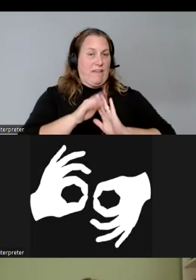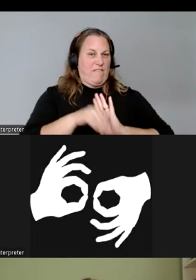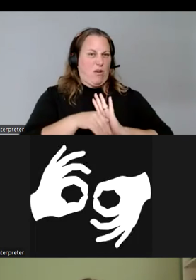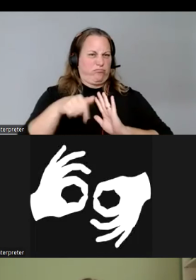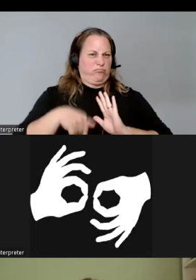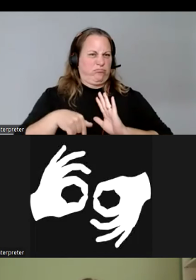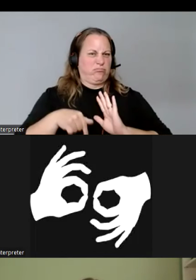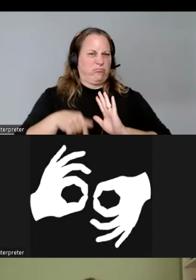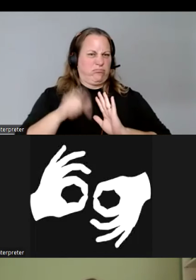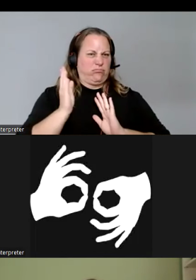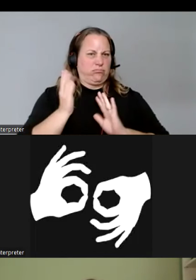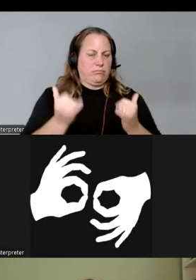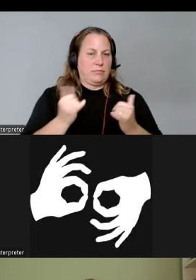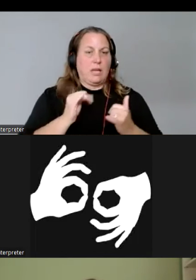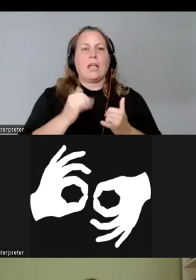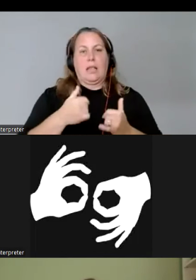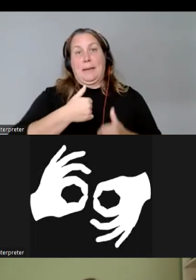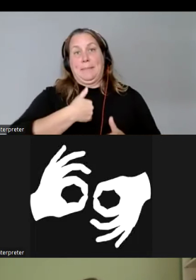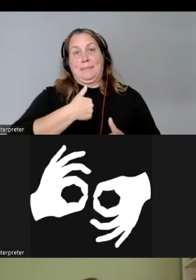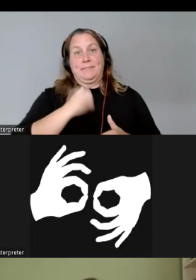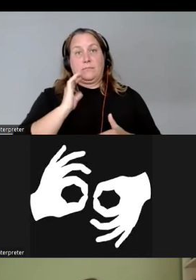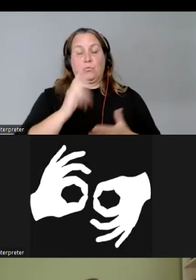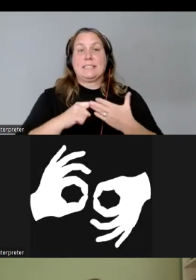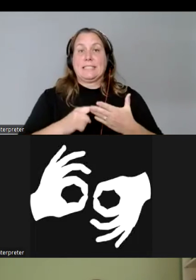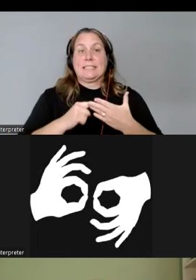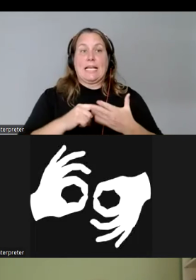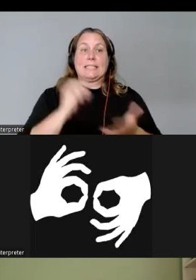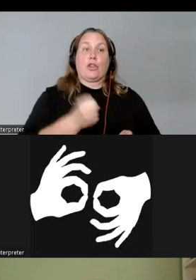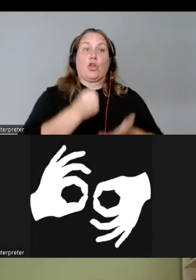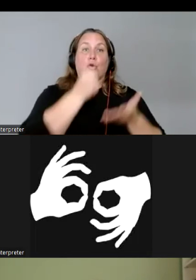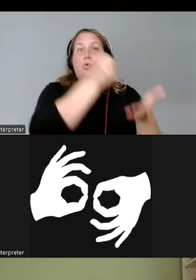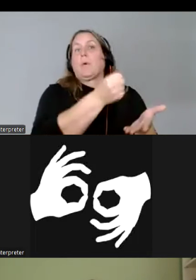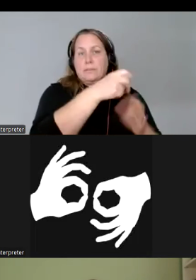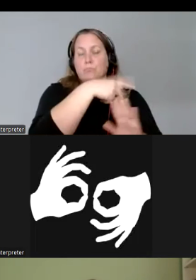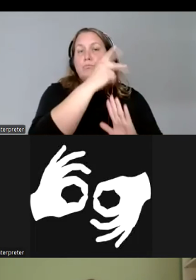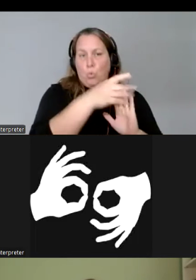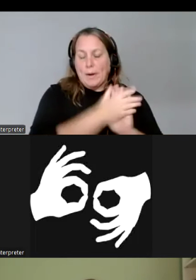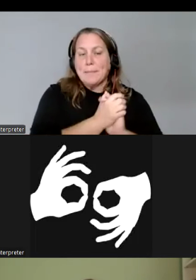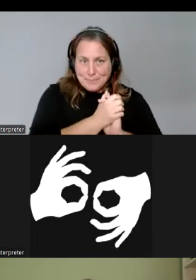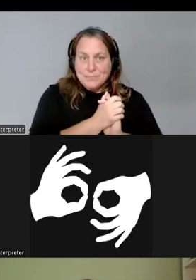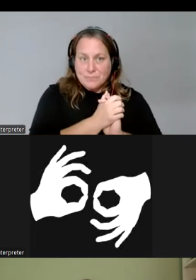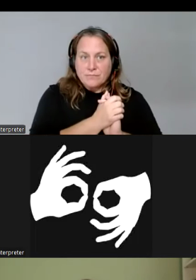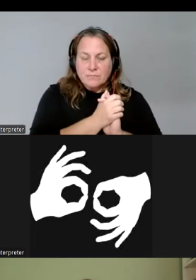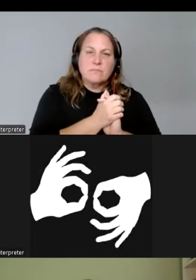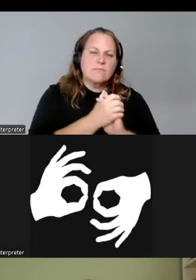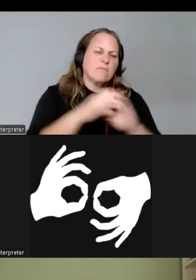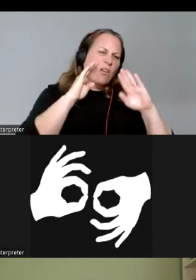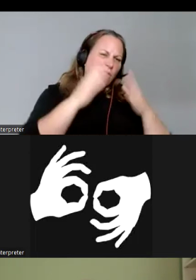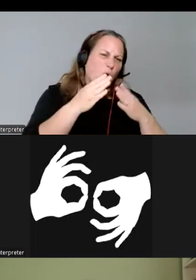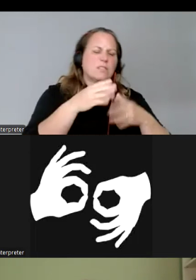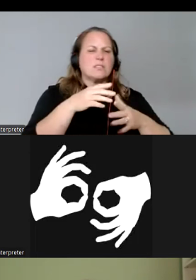talking about the granting program, focusing on reviewing the